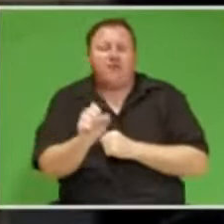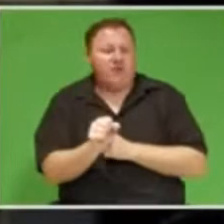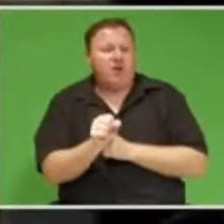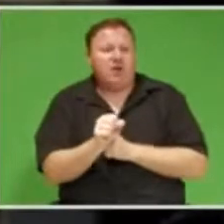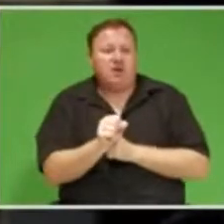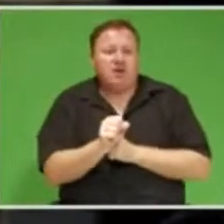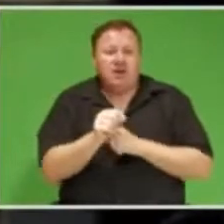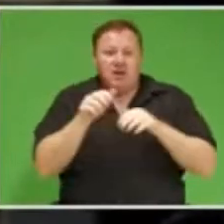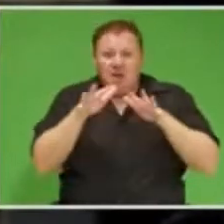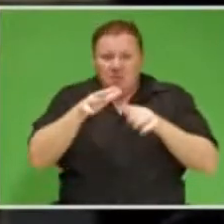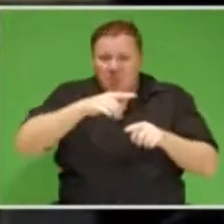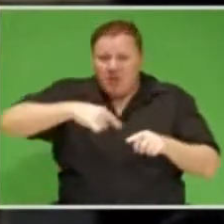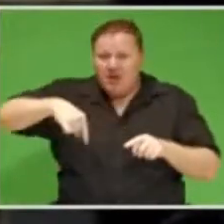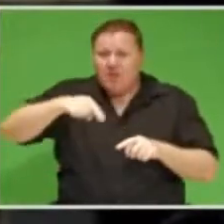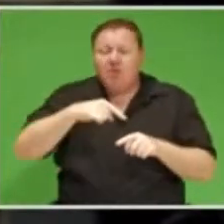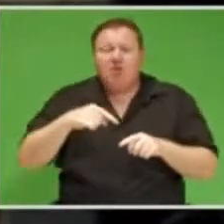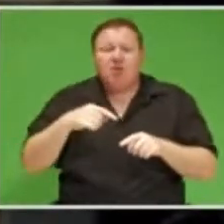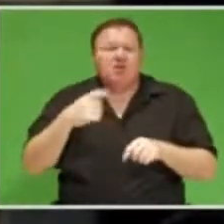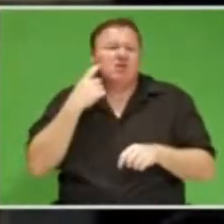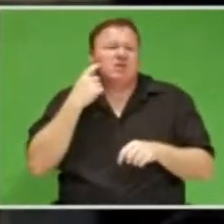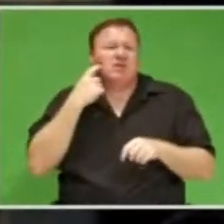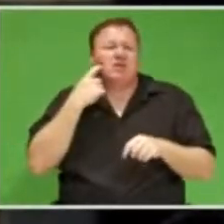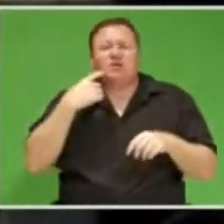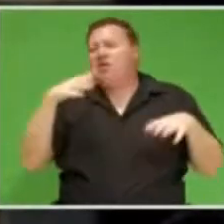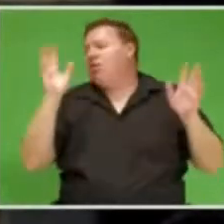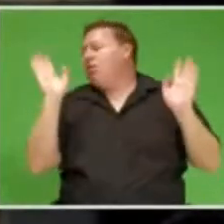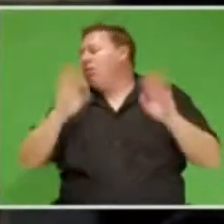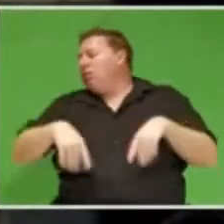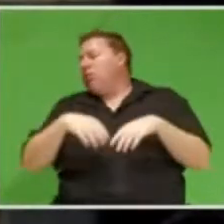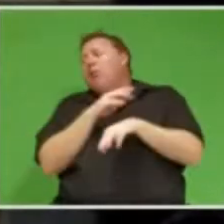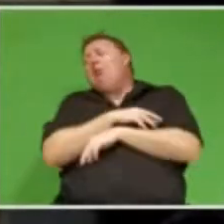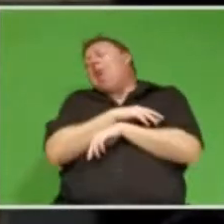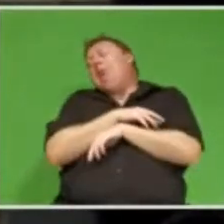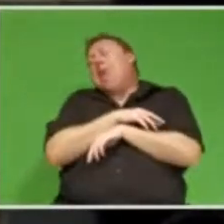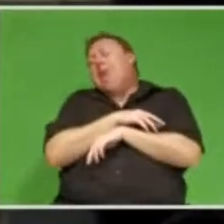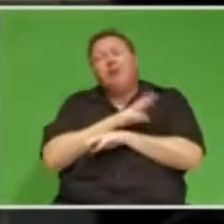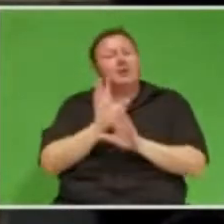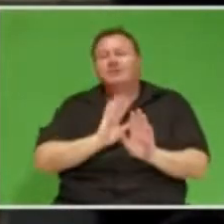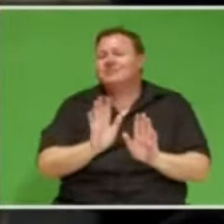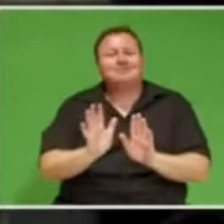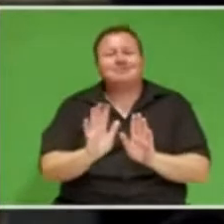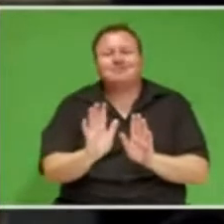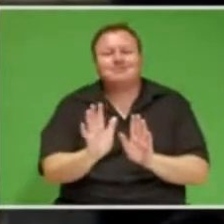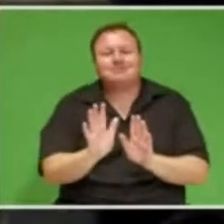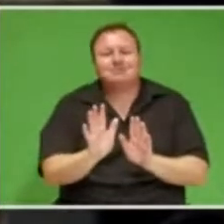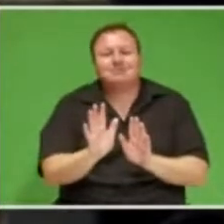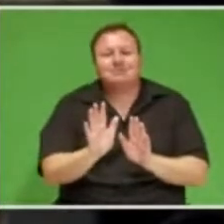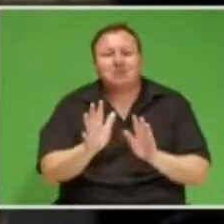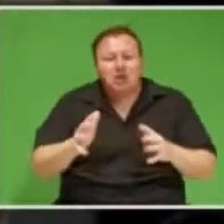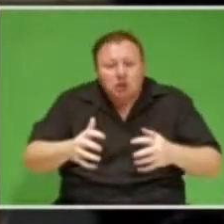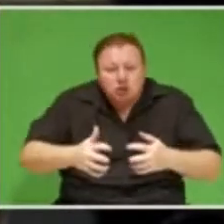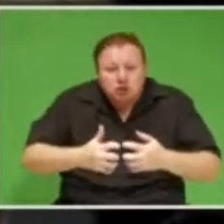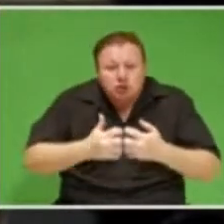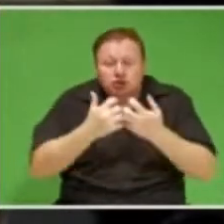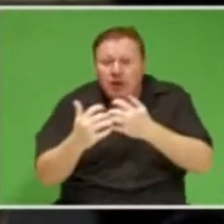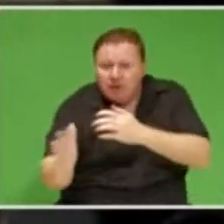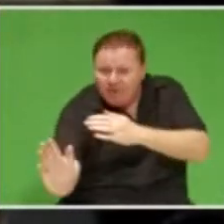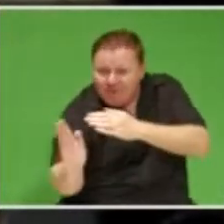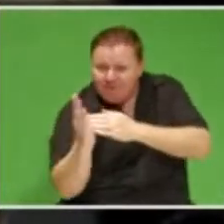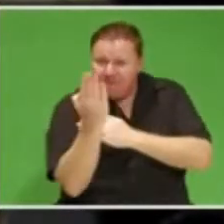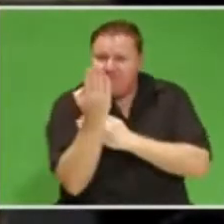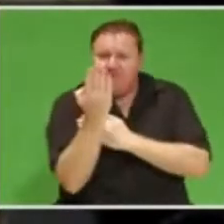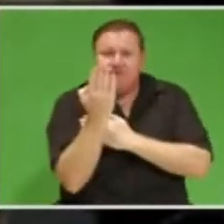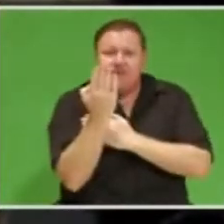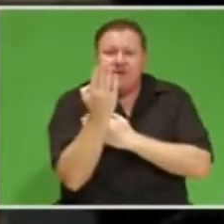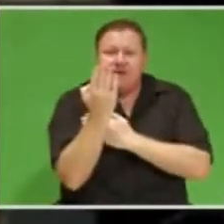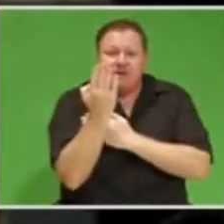people easily resigned to our fate. When we faced the greatest challenge